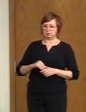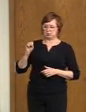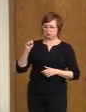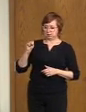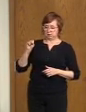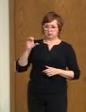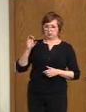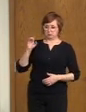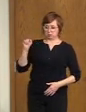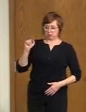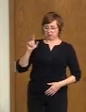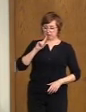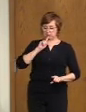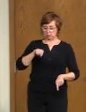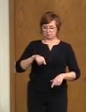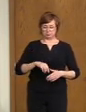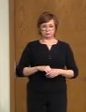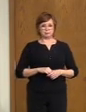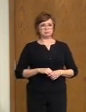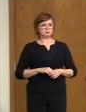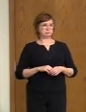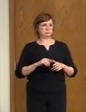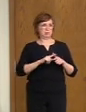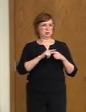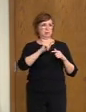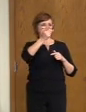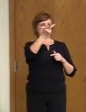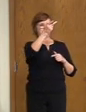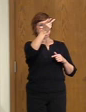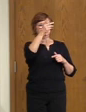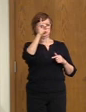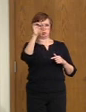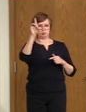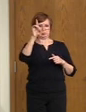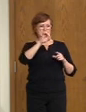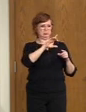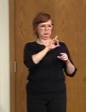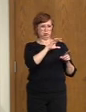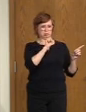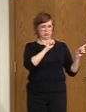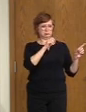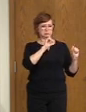I can start, and then Dr. Diener or Dr. Shahab can add. So